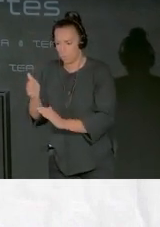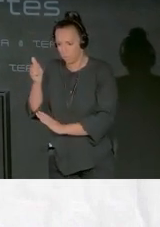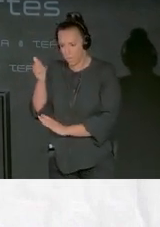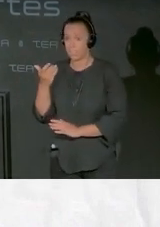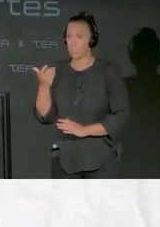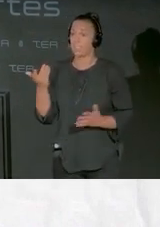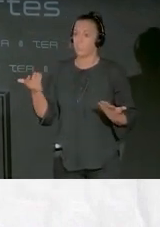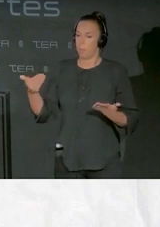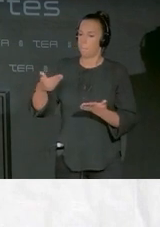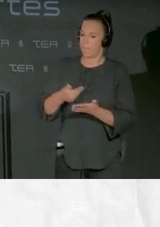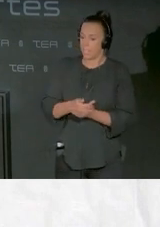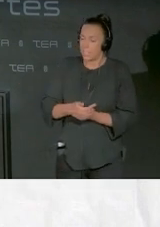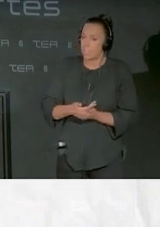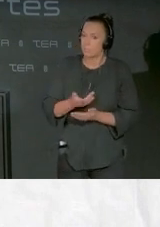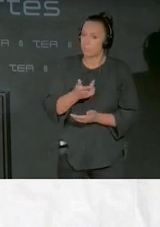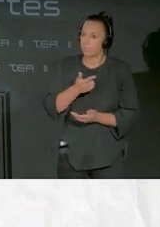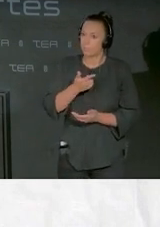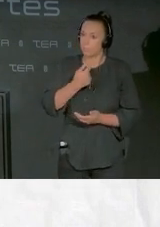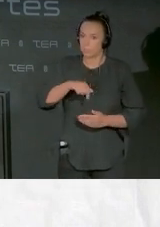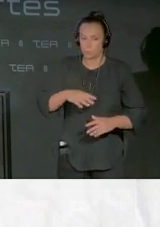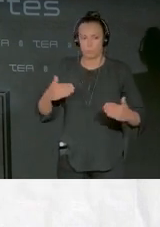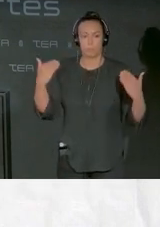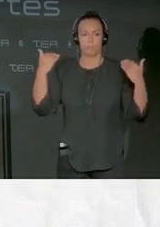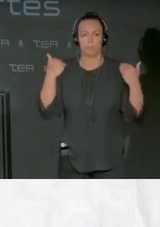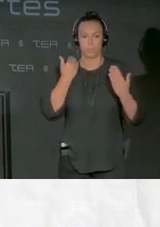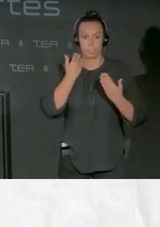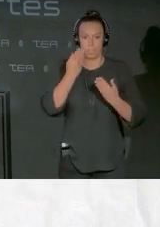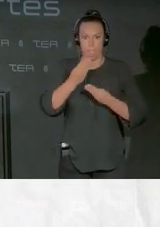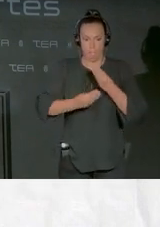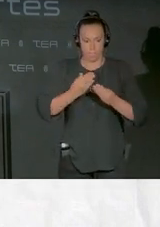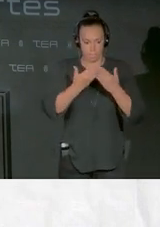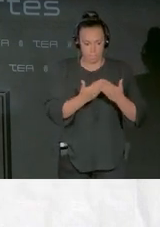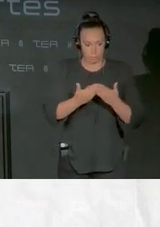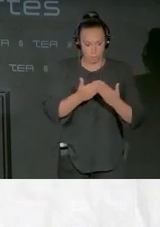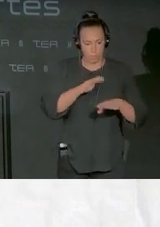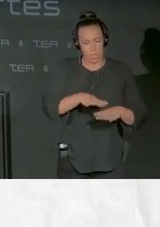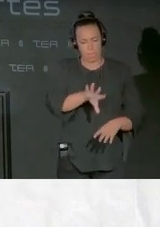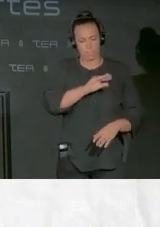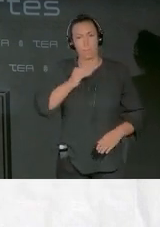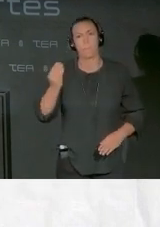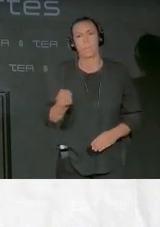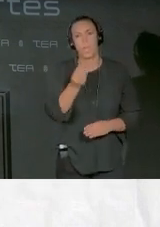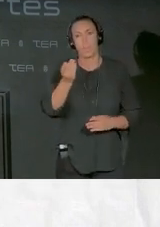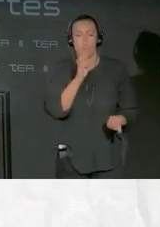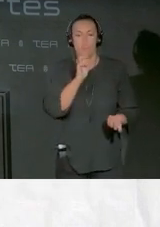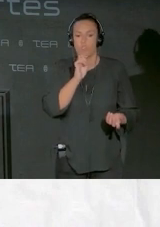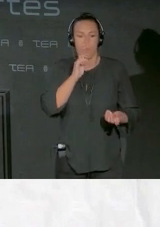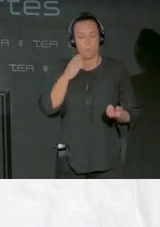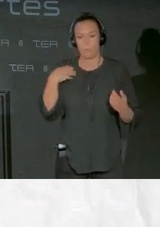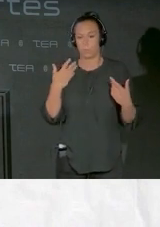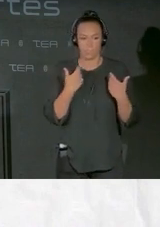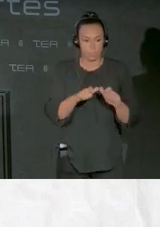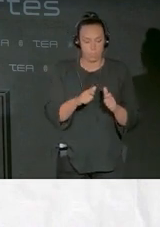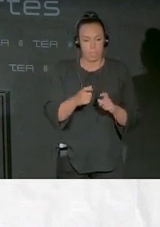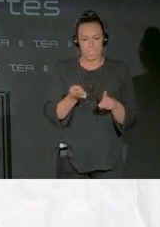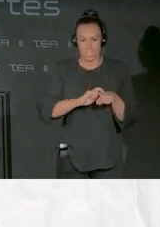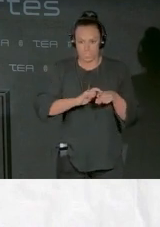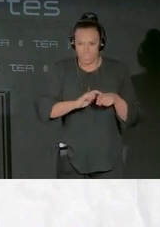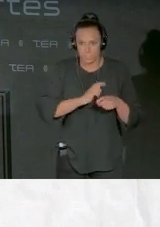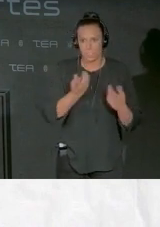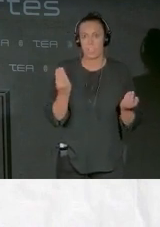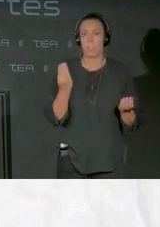that evidence base and getting a better understanding of what the sector is, its characteristics, how it's composed,